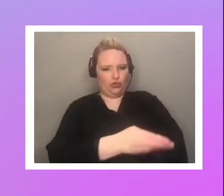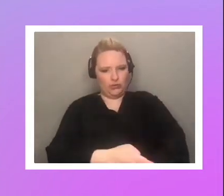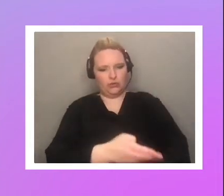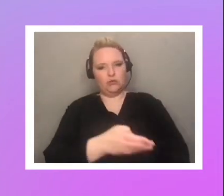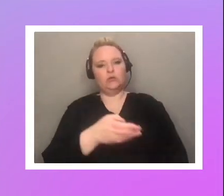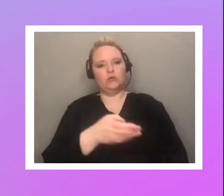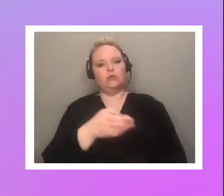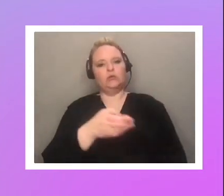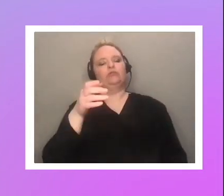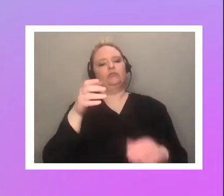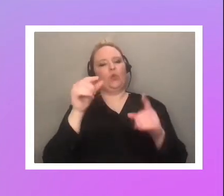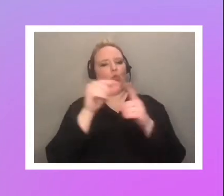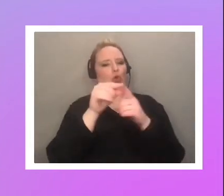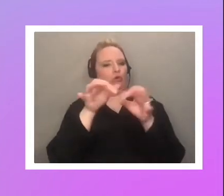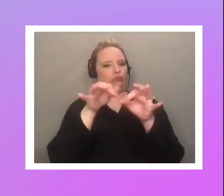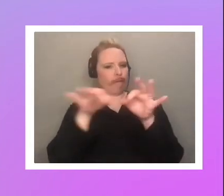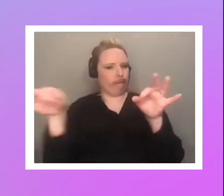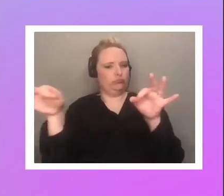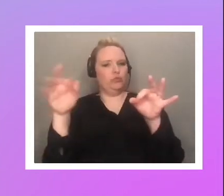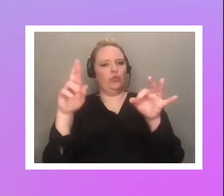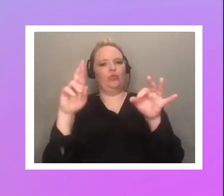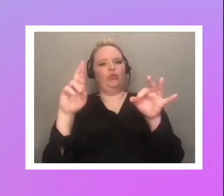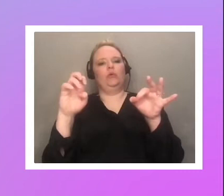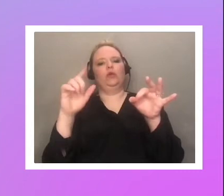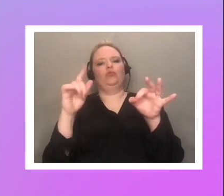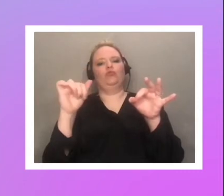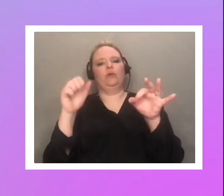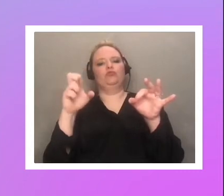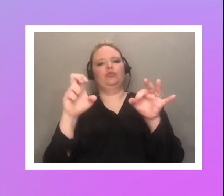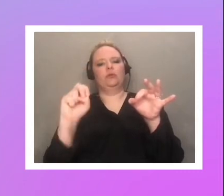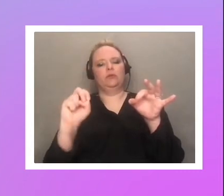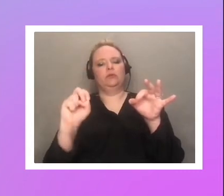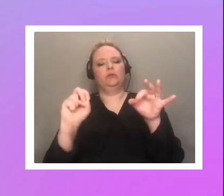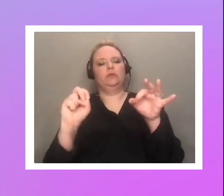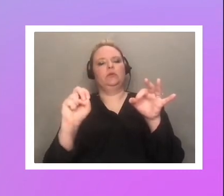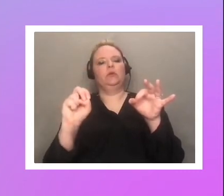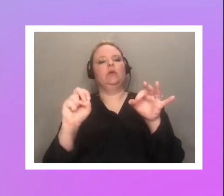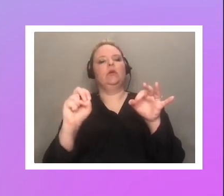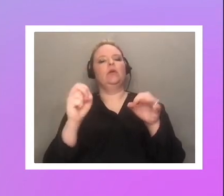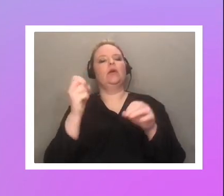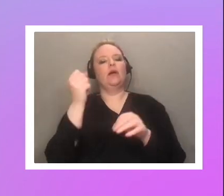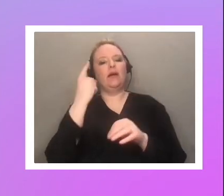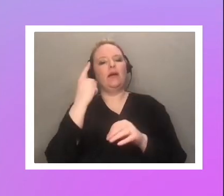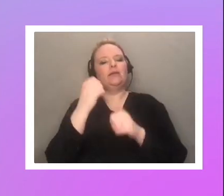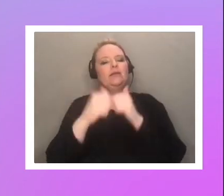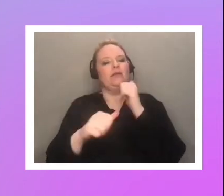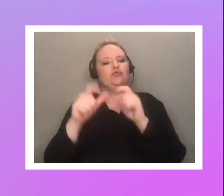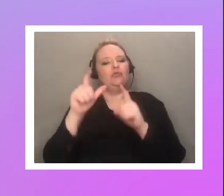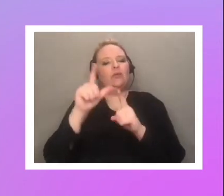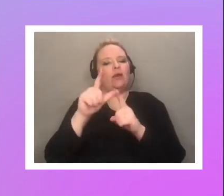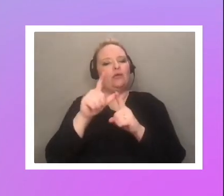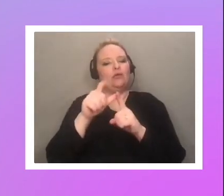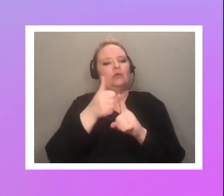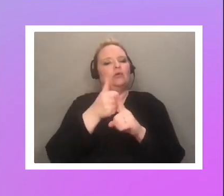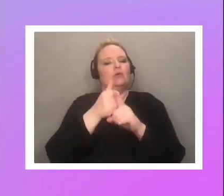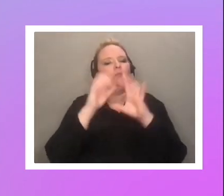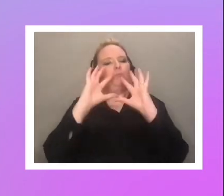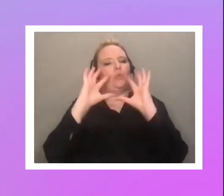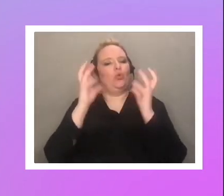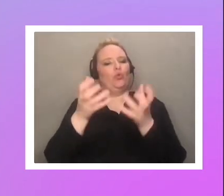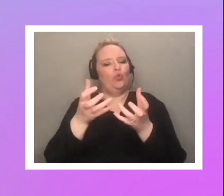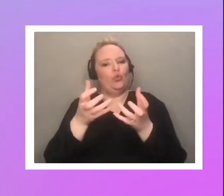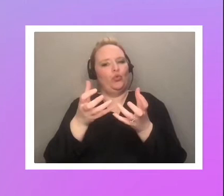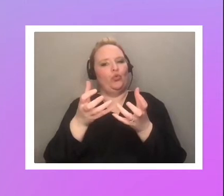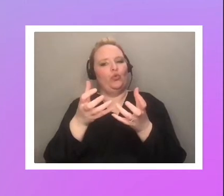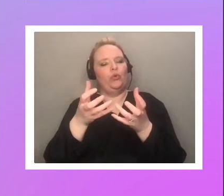says regression, the slide. There, it spells out regression in balloons, and at the very